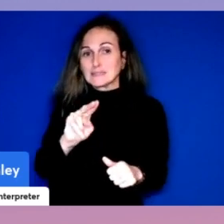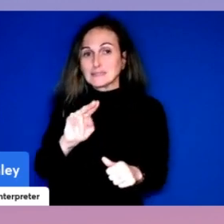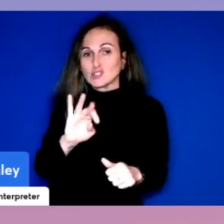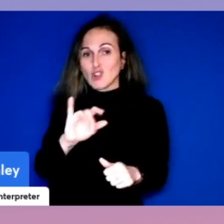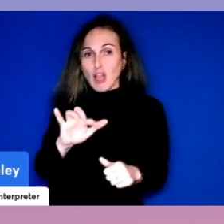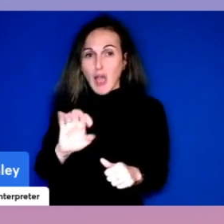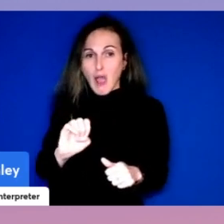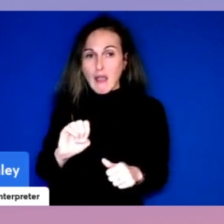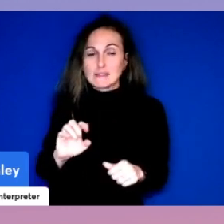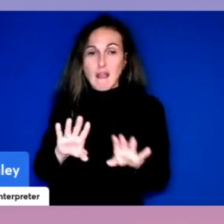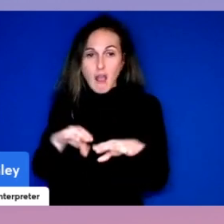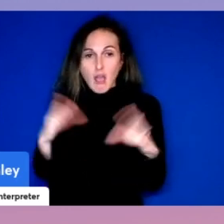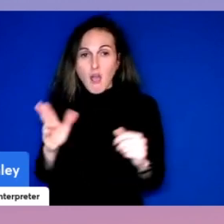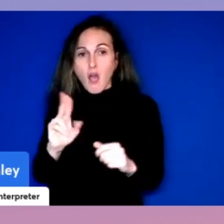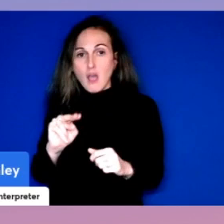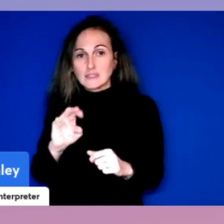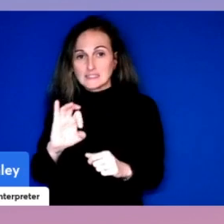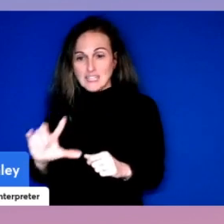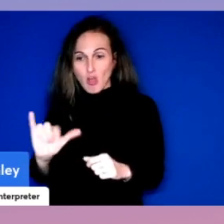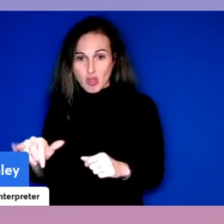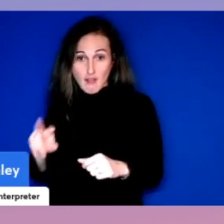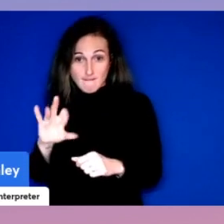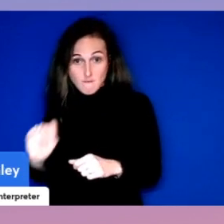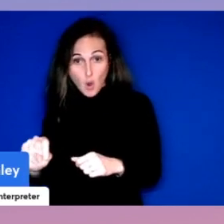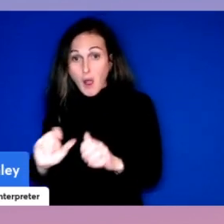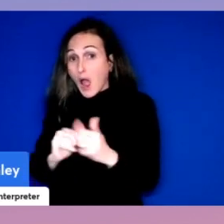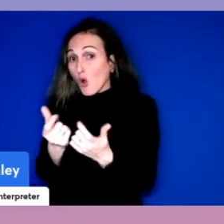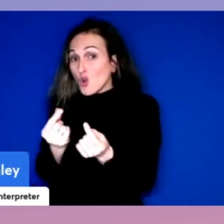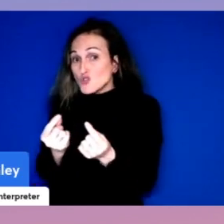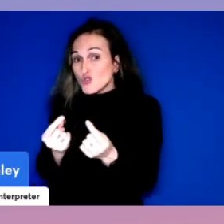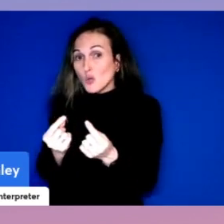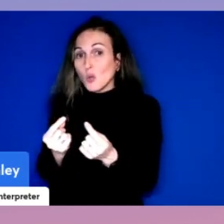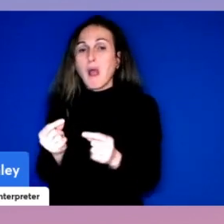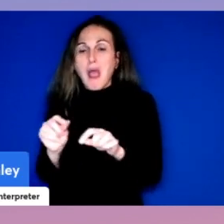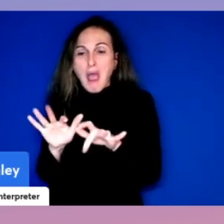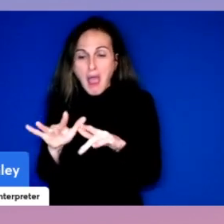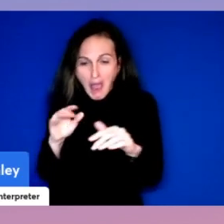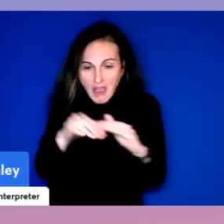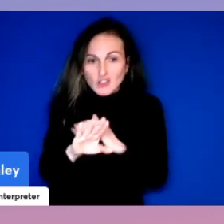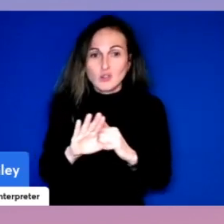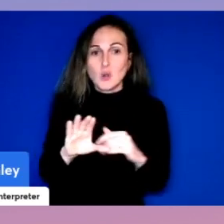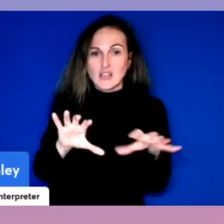do that, first of all, we need to exec into our container. So let's do that.